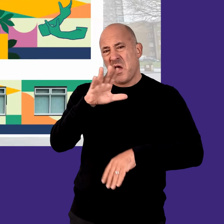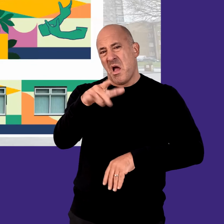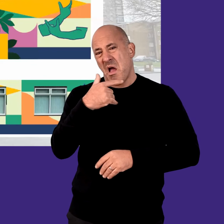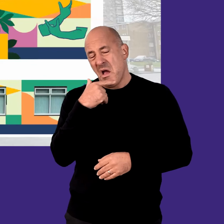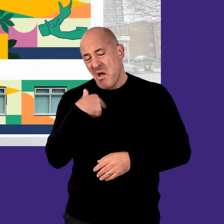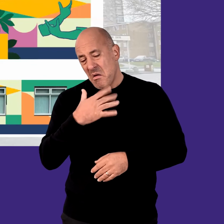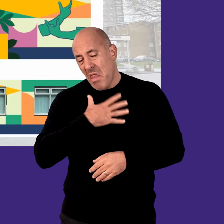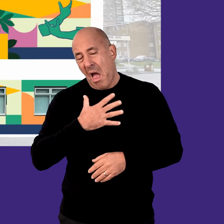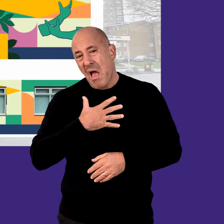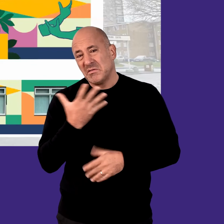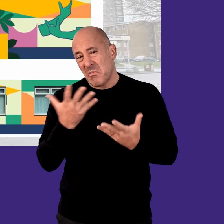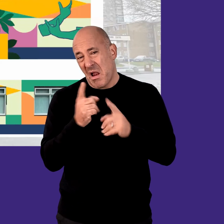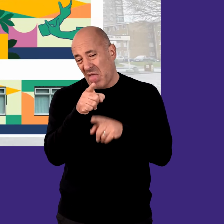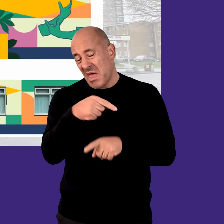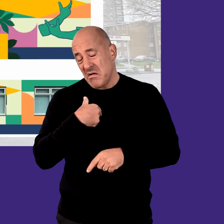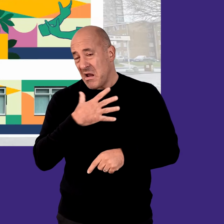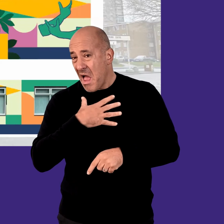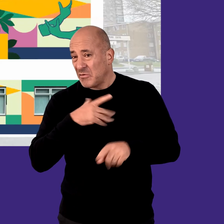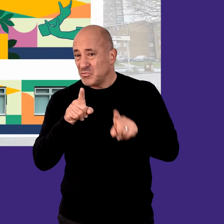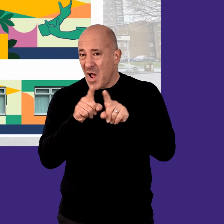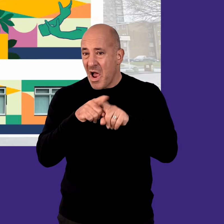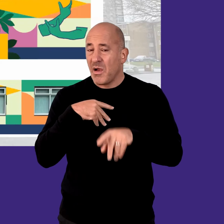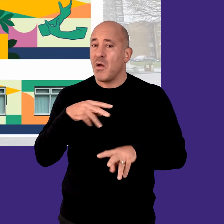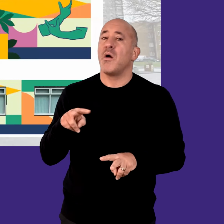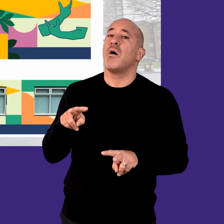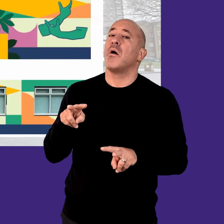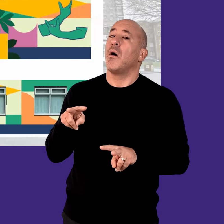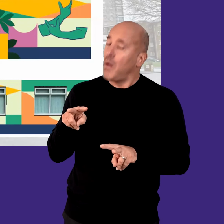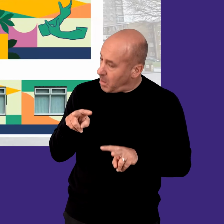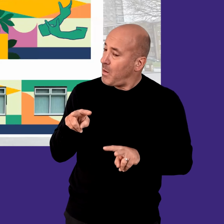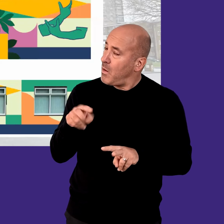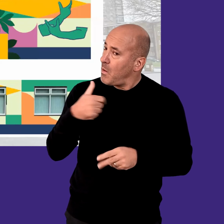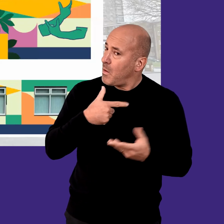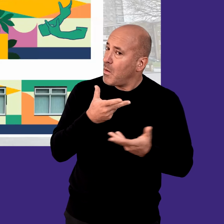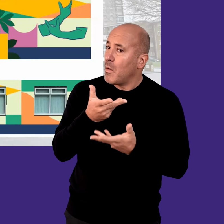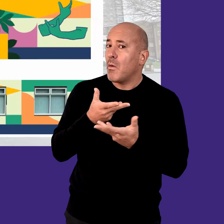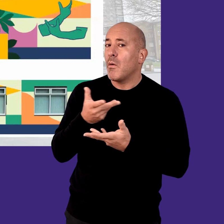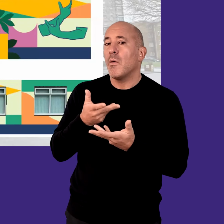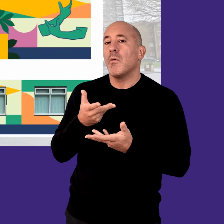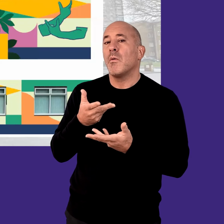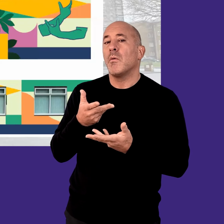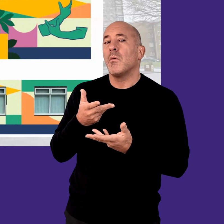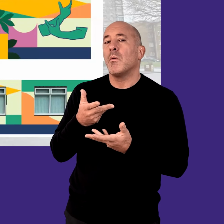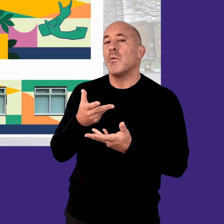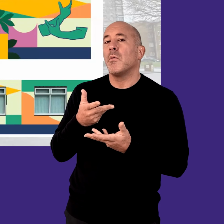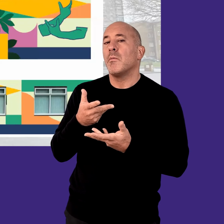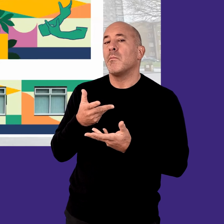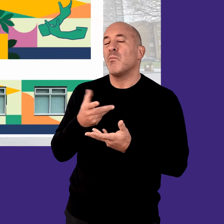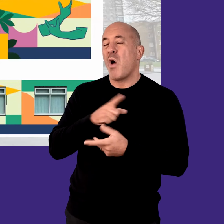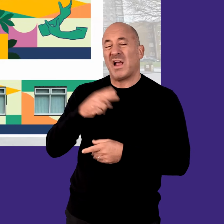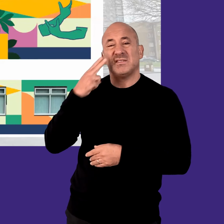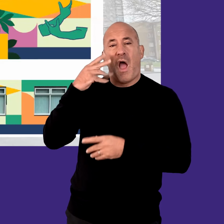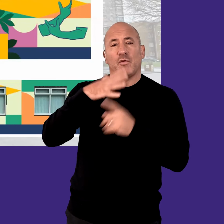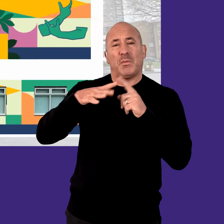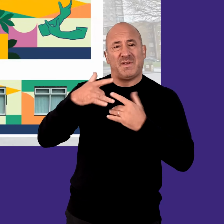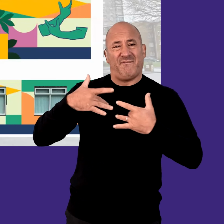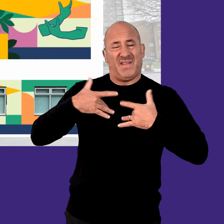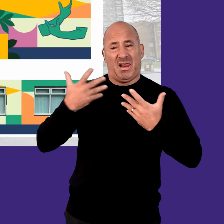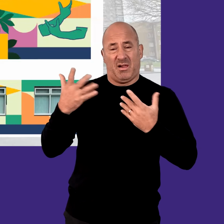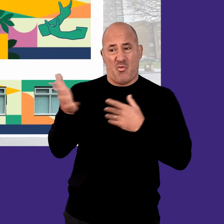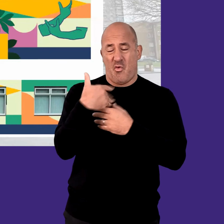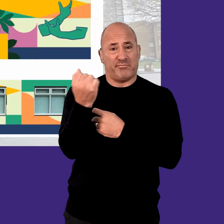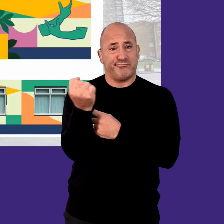conversations, as I said, with numerous partners on the estate, and the Deaf Community Centre had said, oh, well, you know, we'd really like